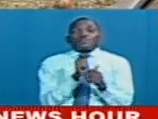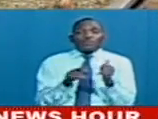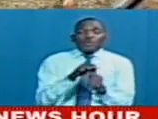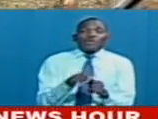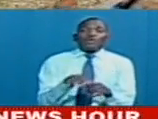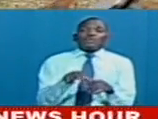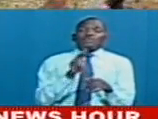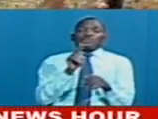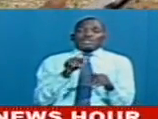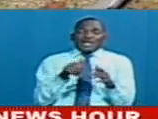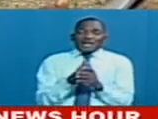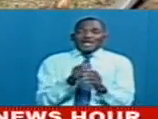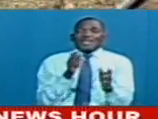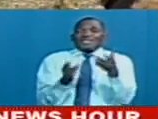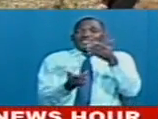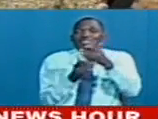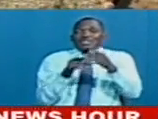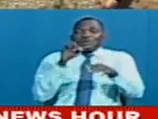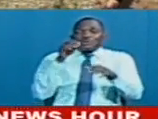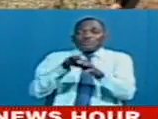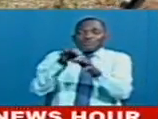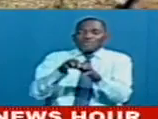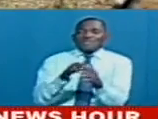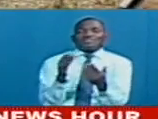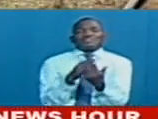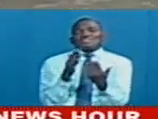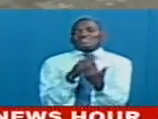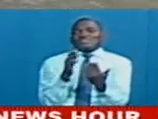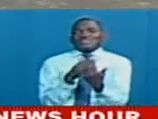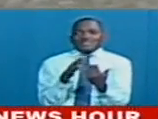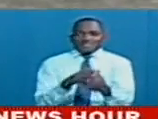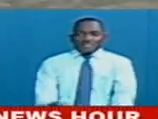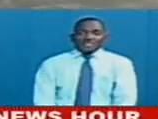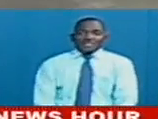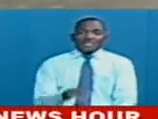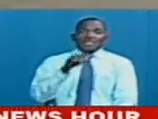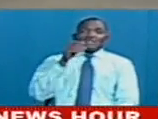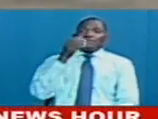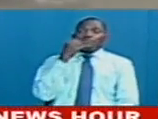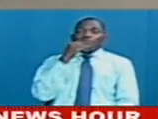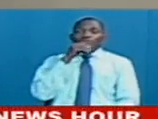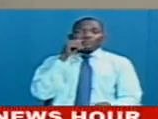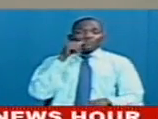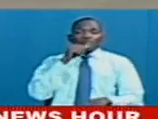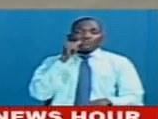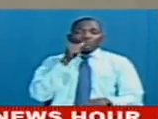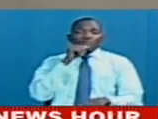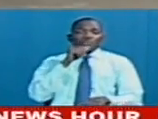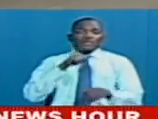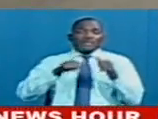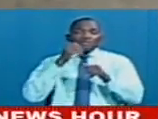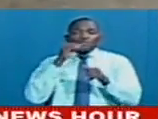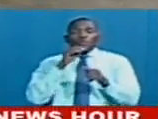everybody adopts this ridging technology. In fact, cassava cultivation will be so pleasing. The FAO coordinator for Africa Root